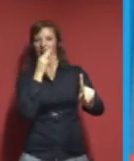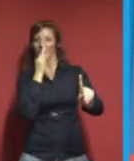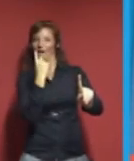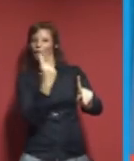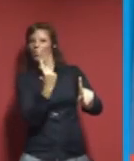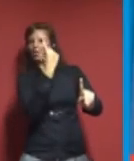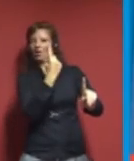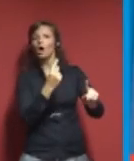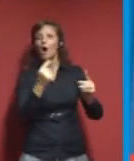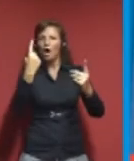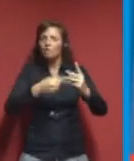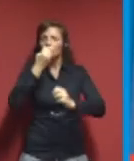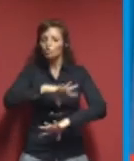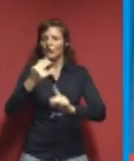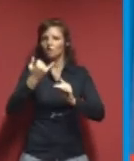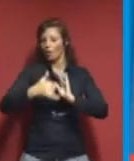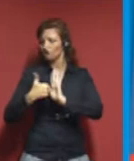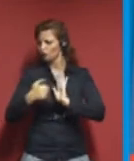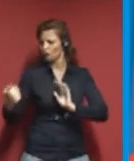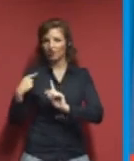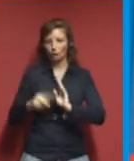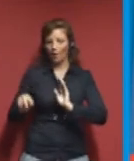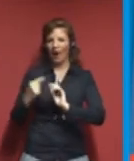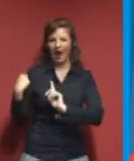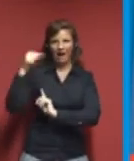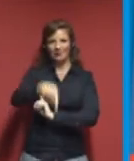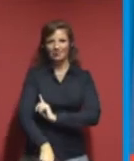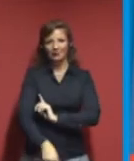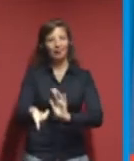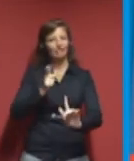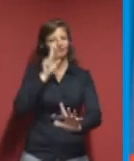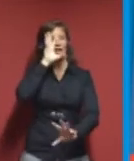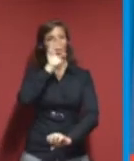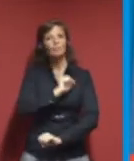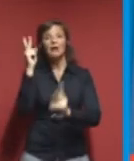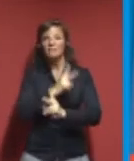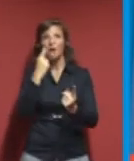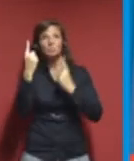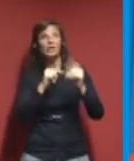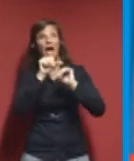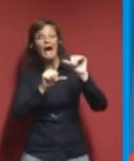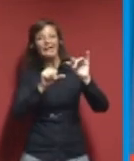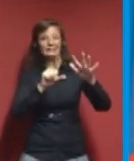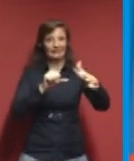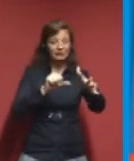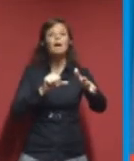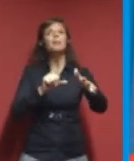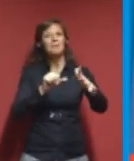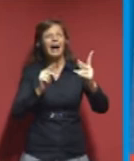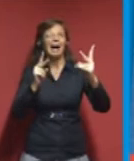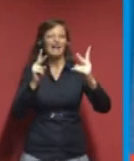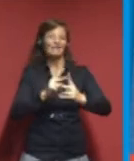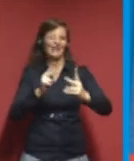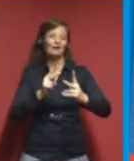really haven't changed in one way, and recently how they've changed a lot. So let's start in the year 1900. And these